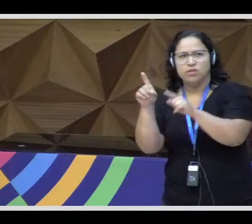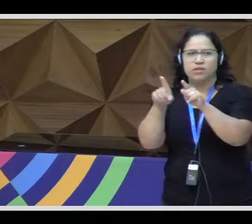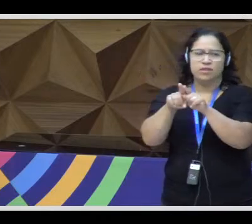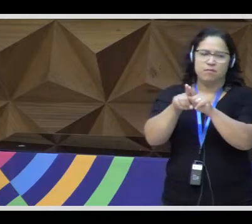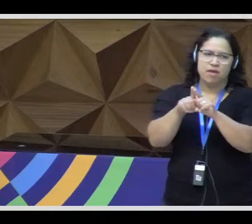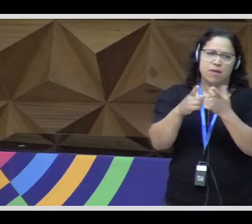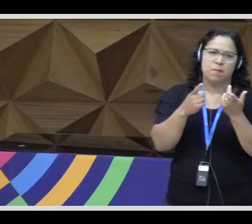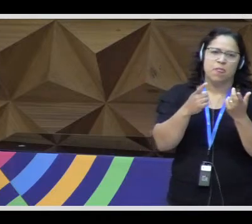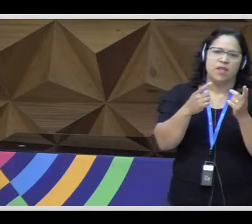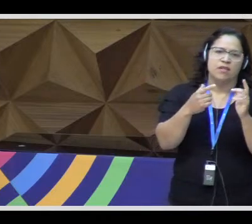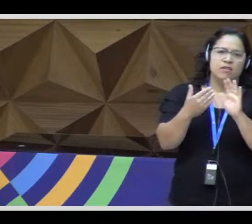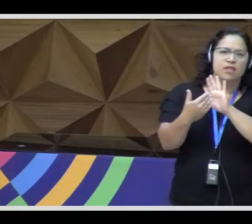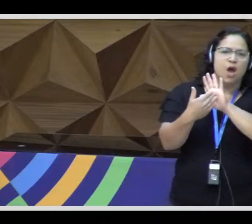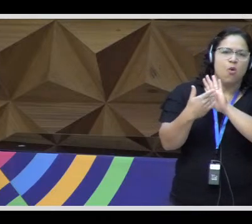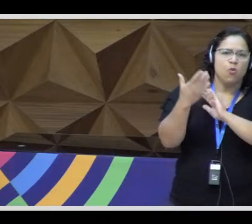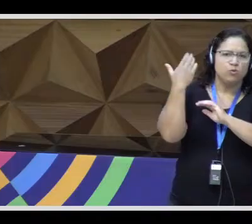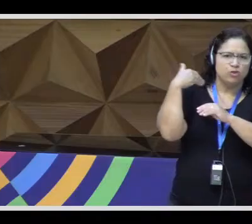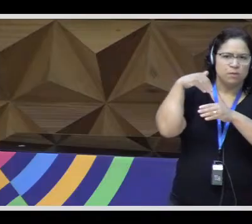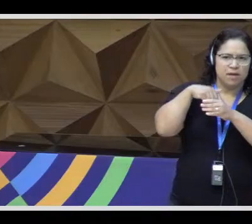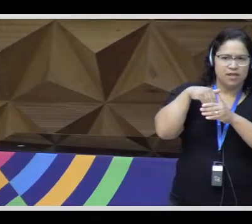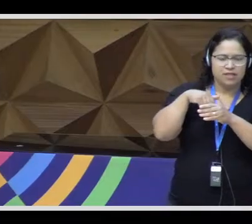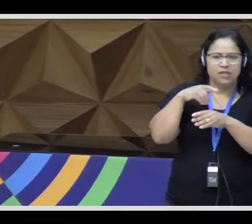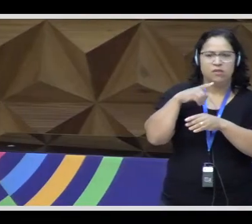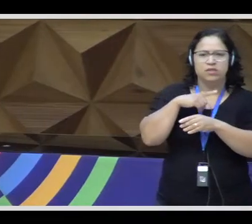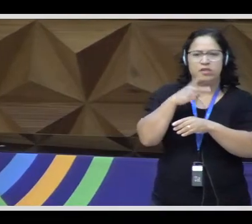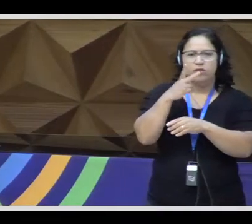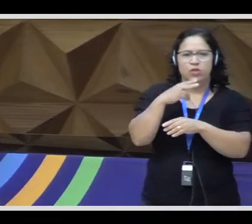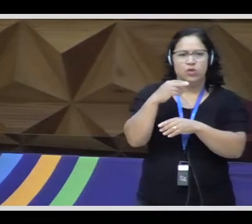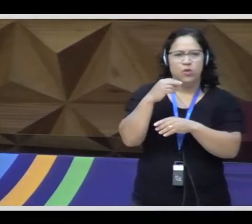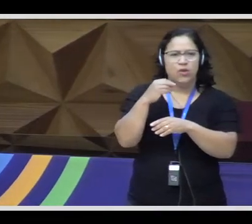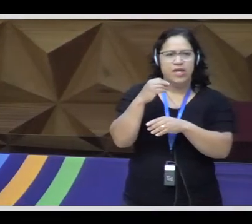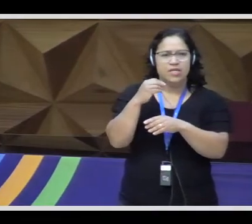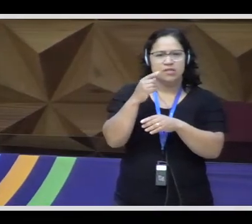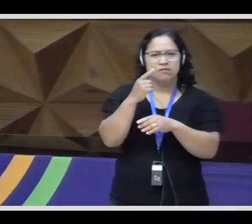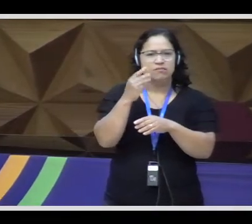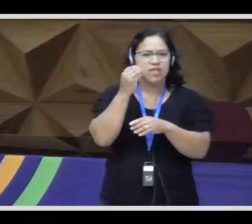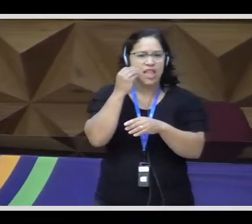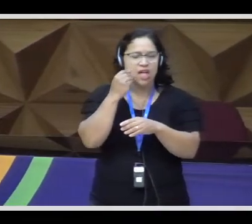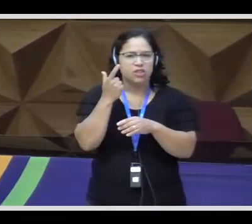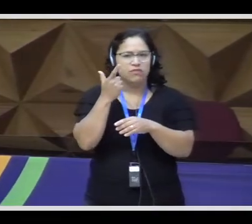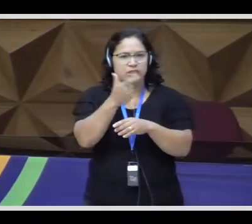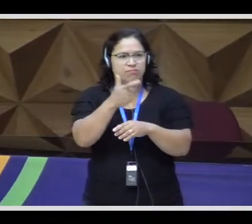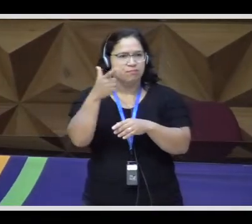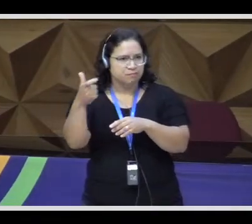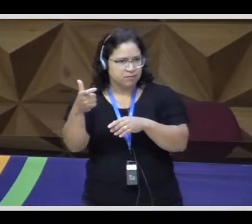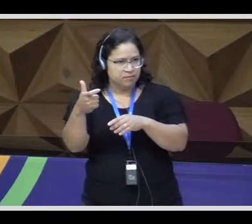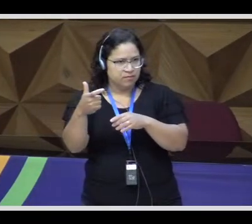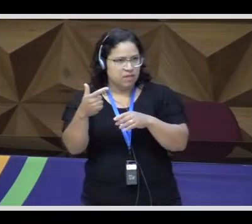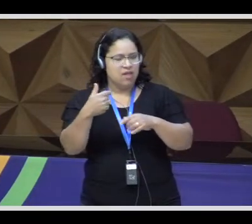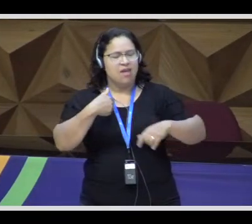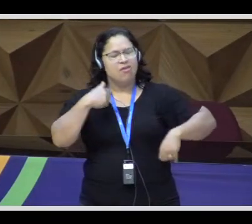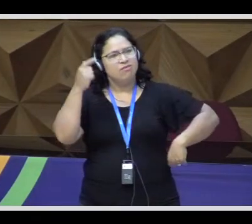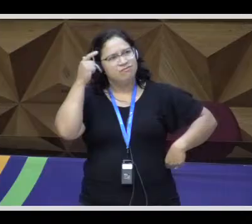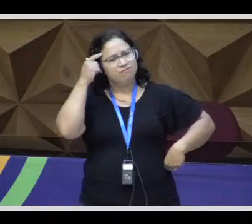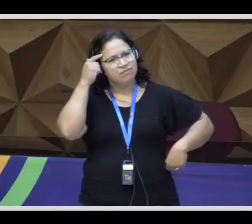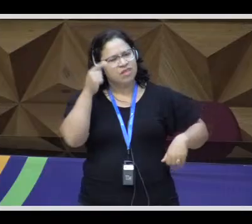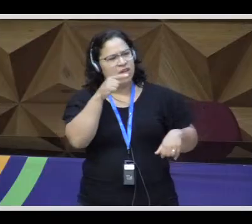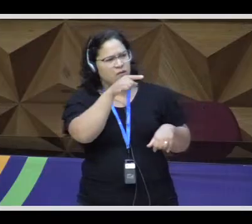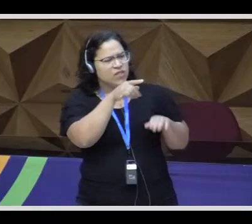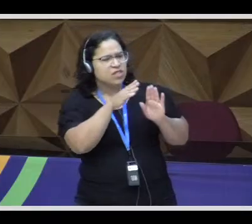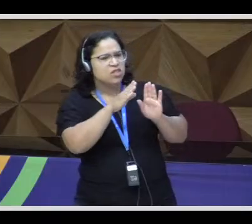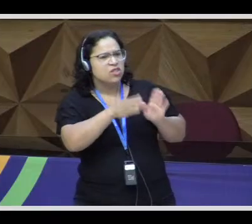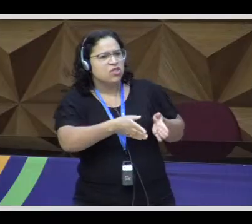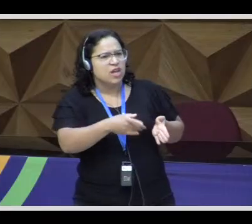US, there were 2 murder attempts to the candidates. So I was wondering if you ever thought about